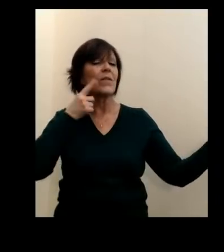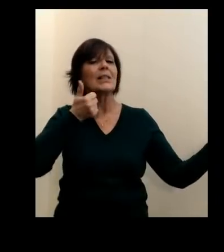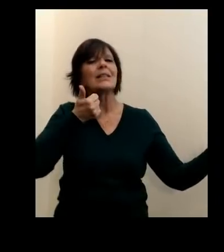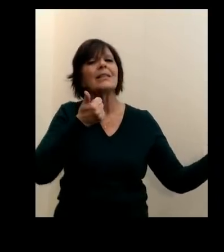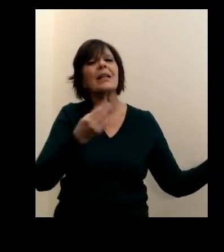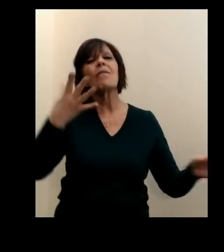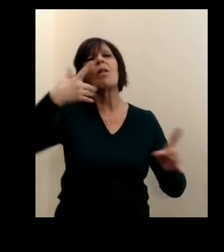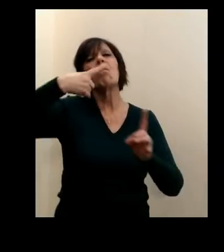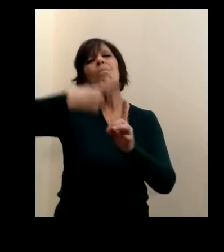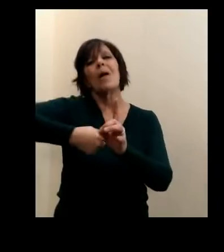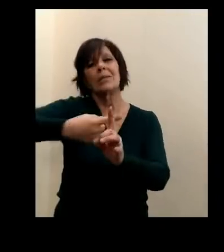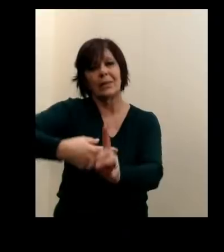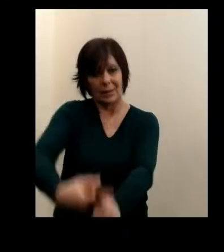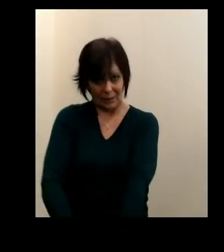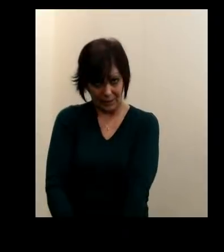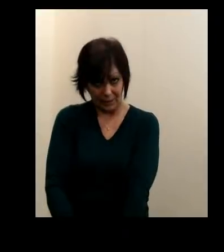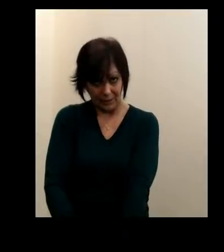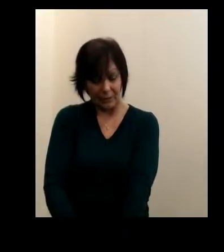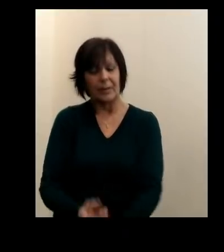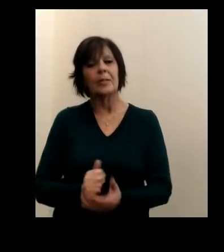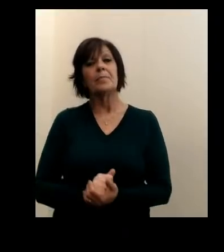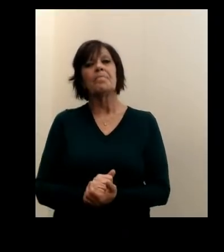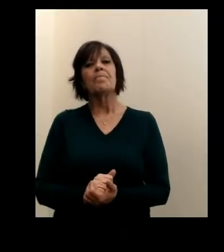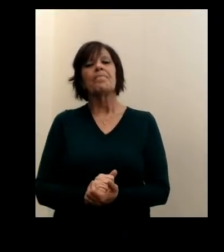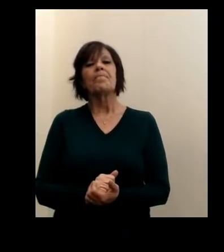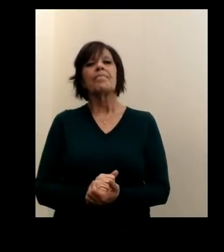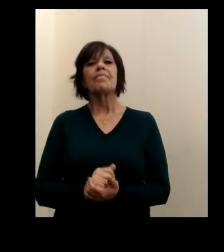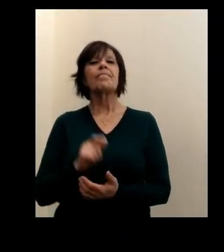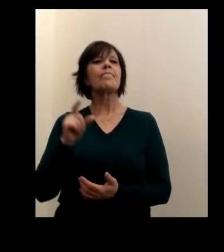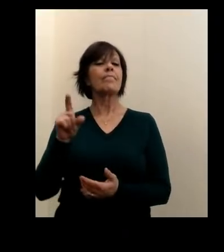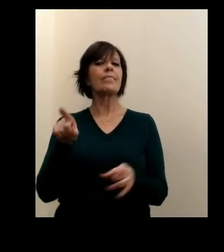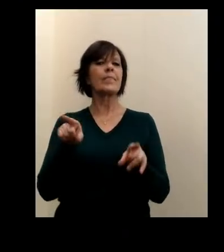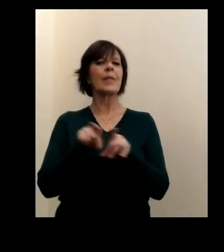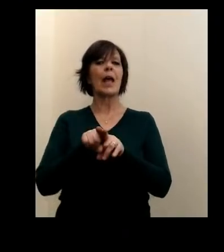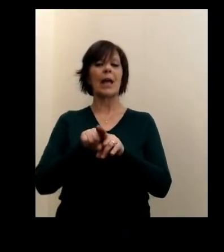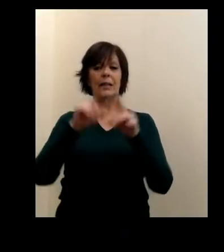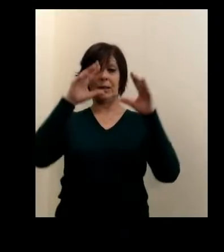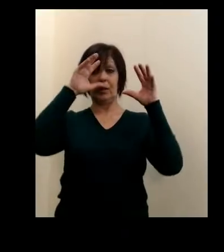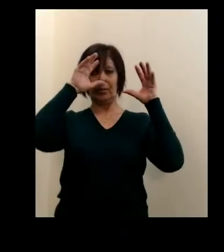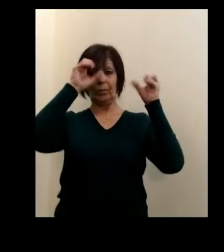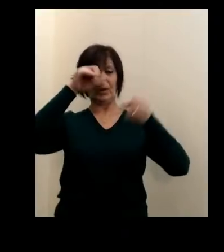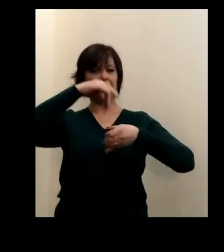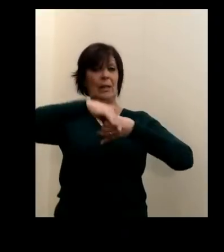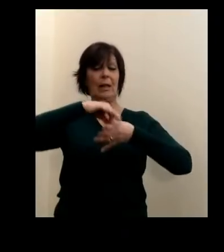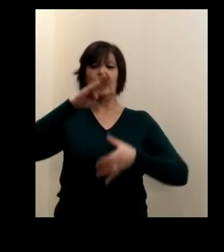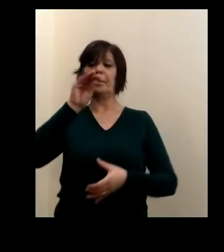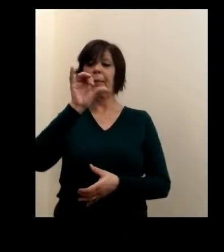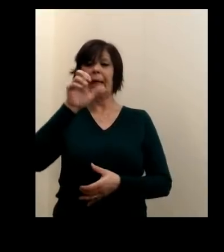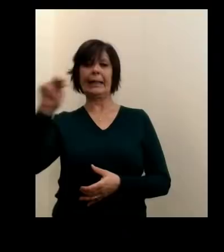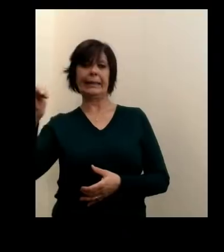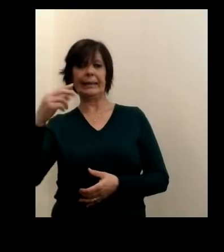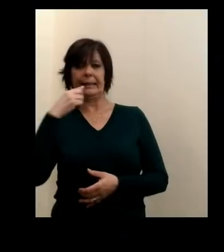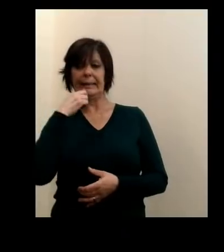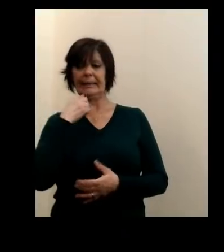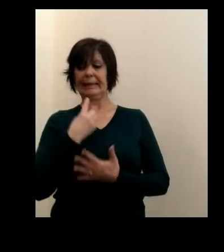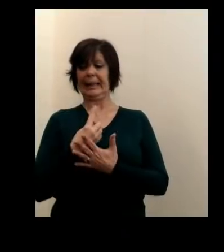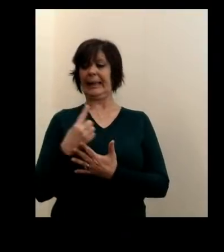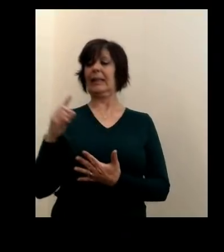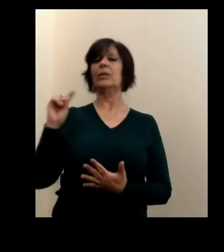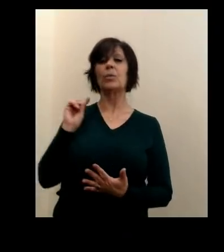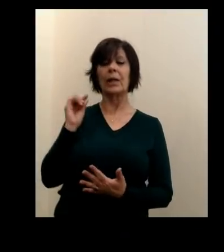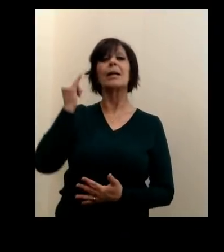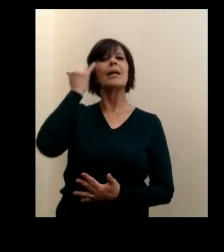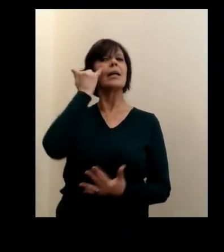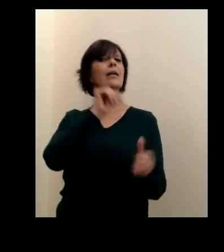months. And as President-elect Biden noted last week, or at the beginning of last week, if